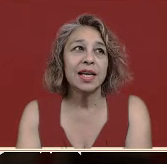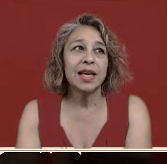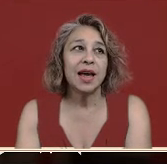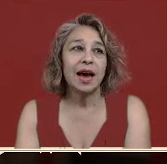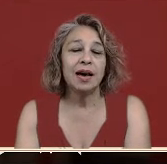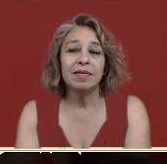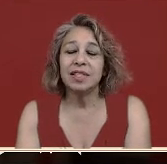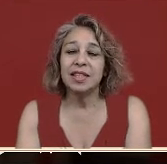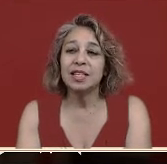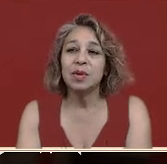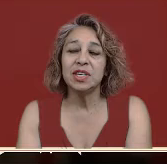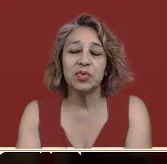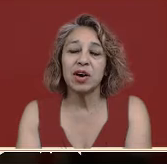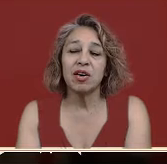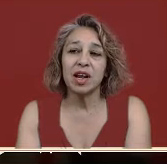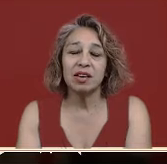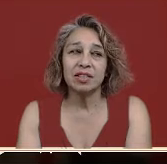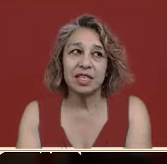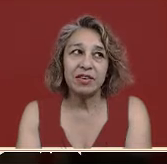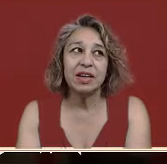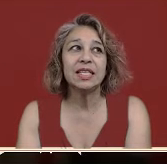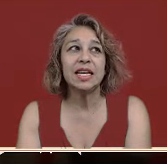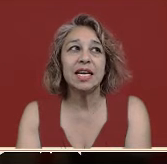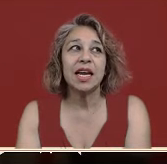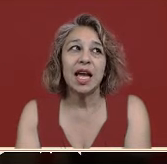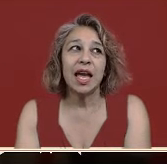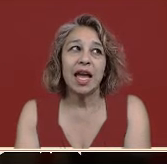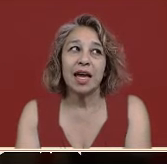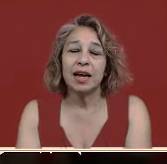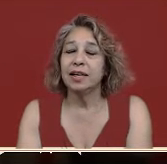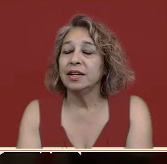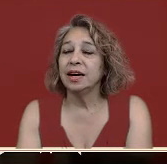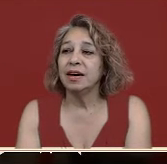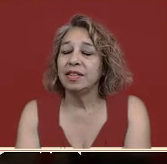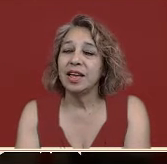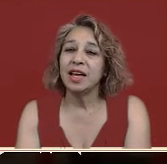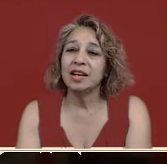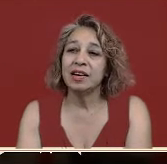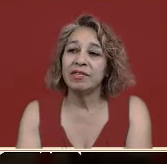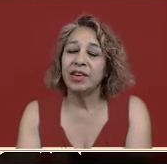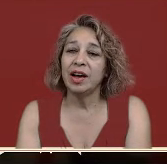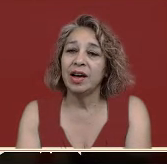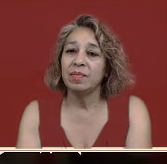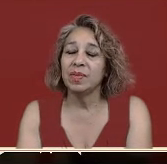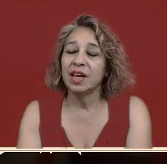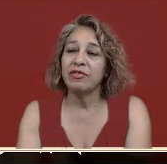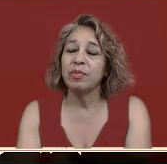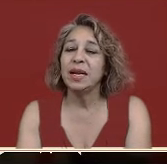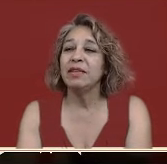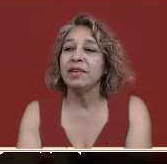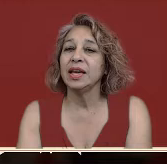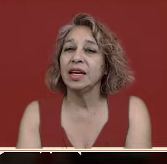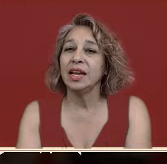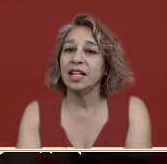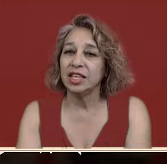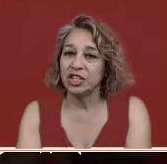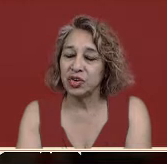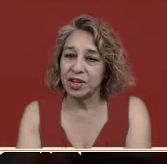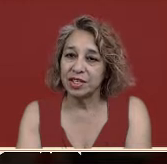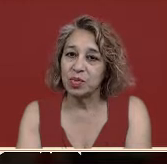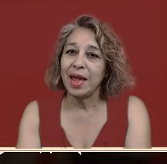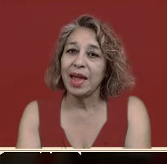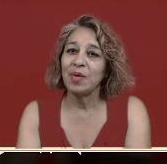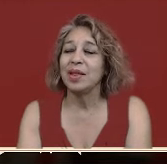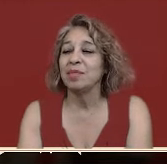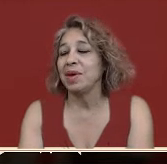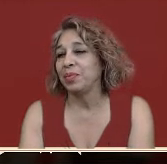short. This one is regarding austerity and the end of the government living in a